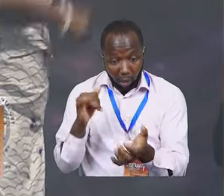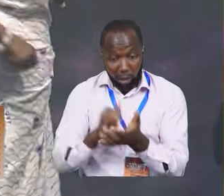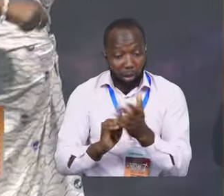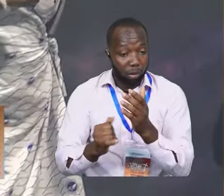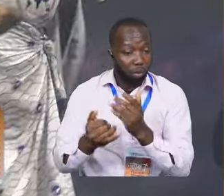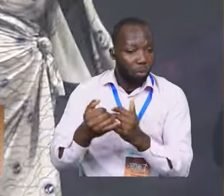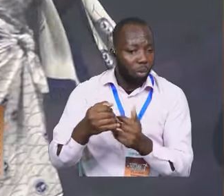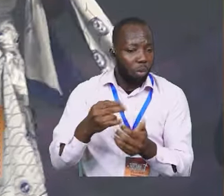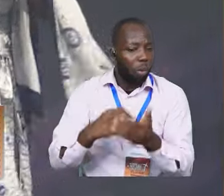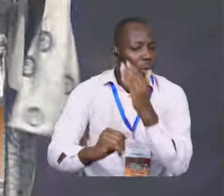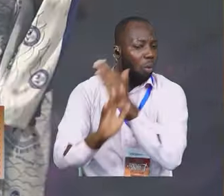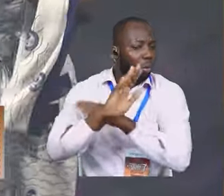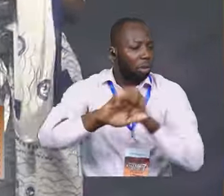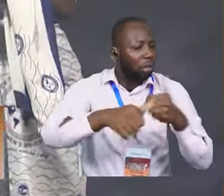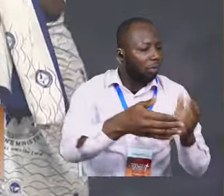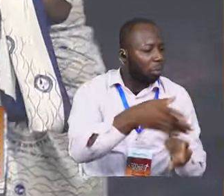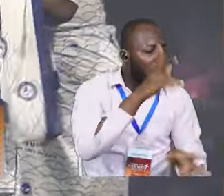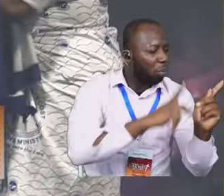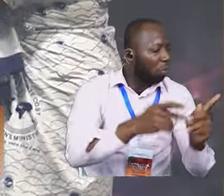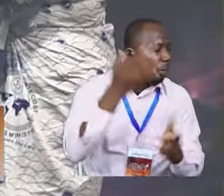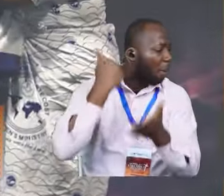Because the power they received